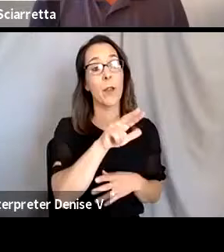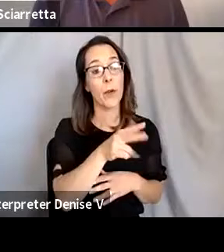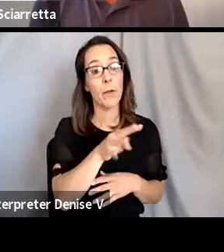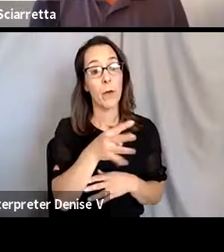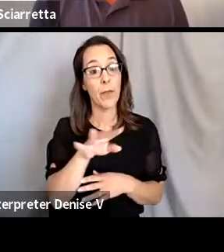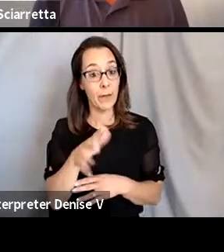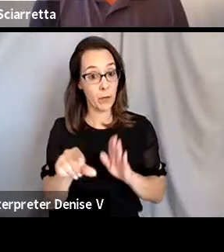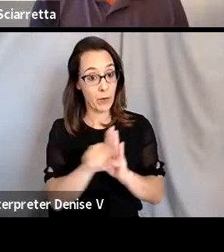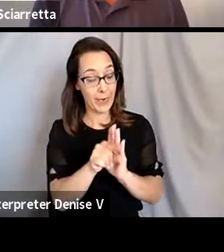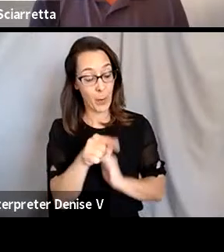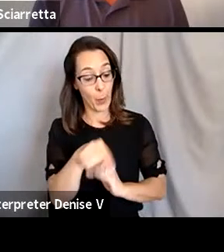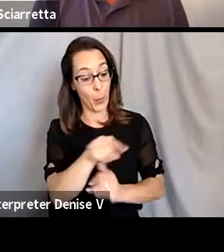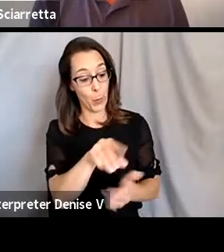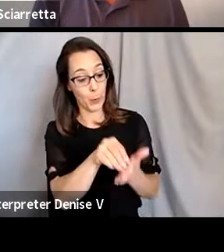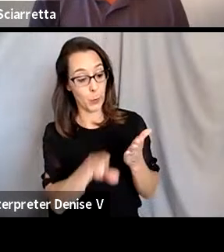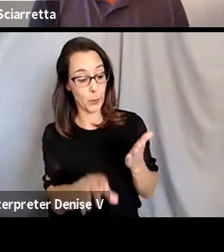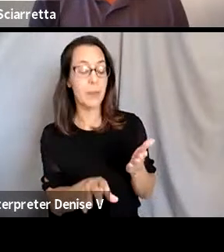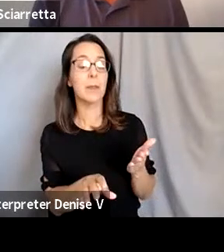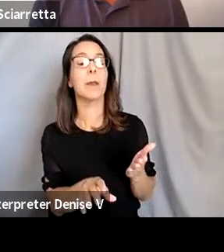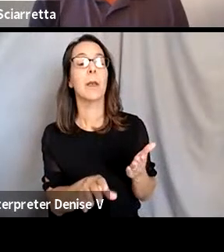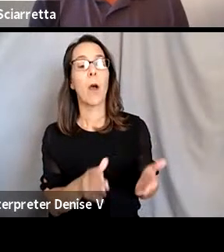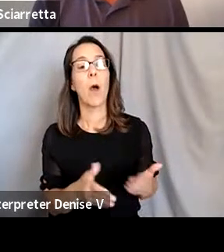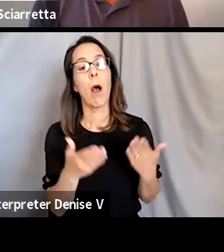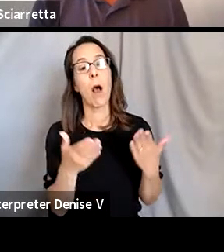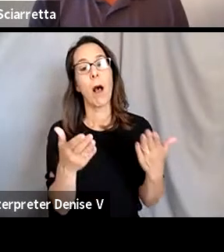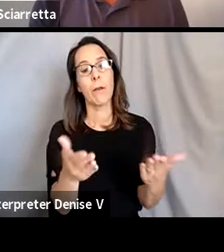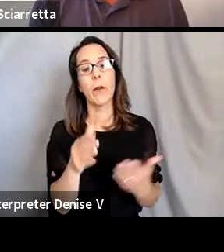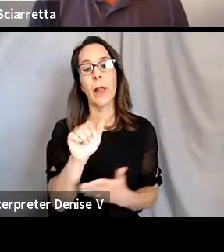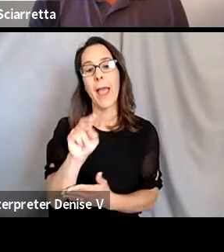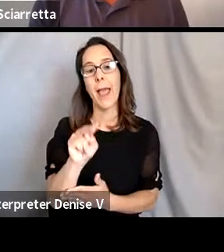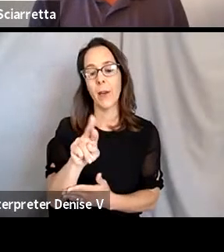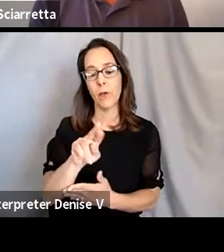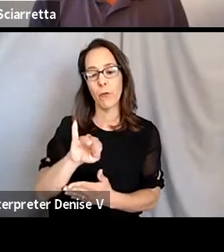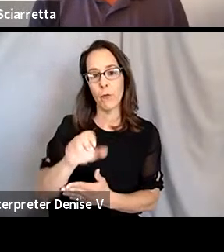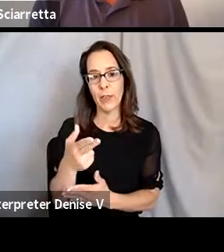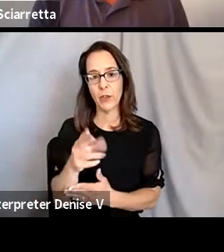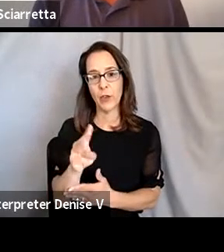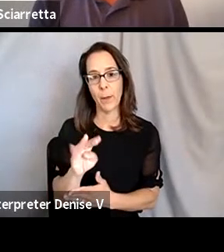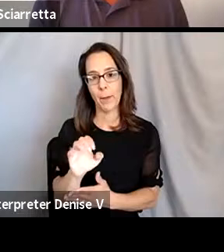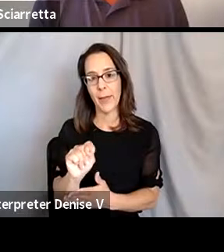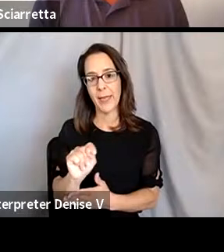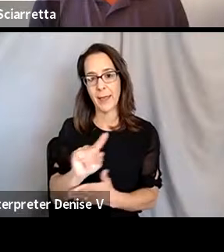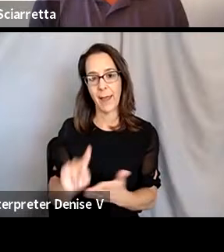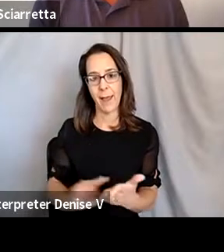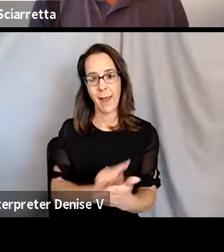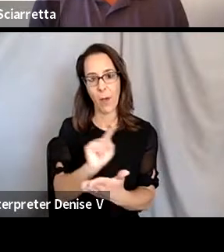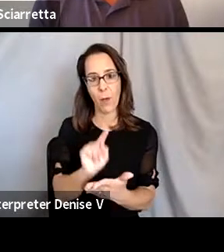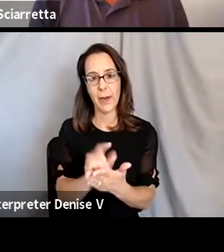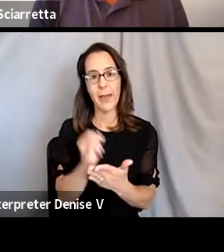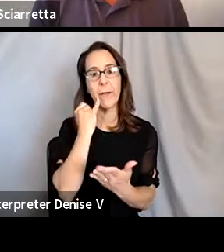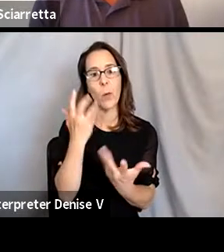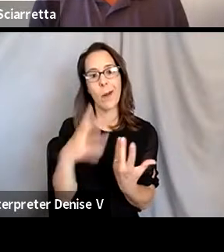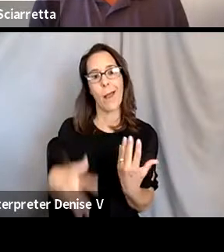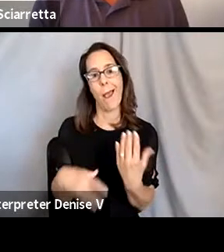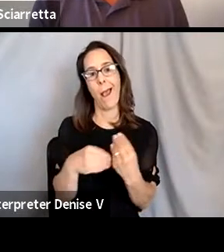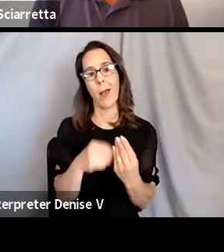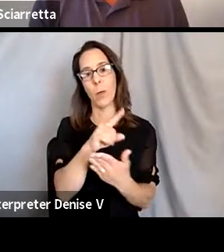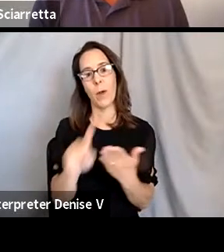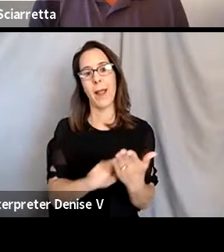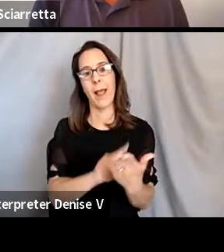to offer a enrichment hour if students choose to stay for that enrichment hour.